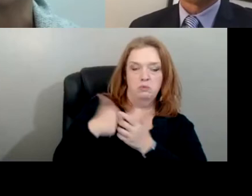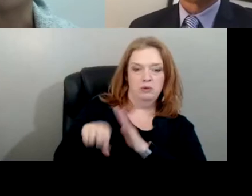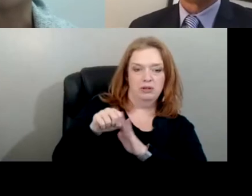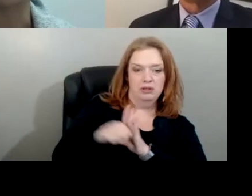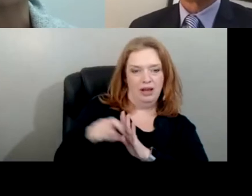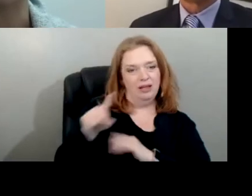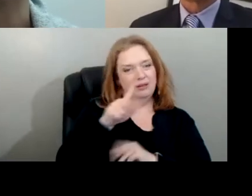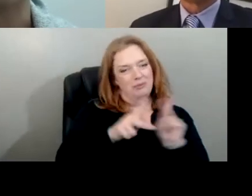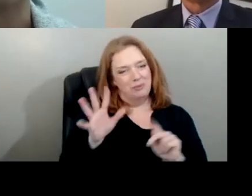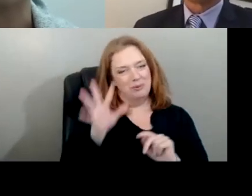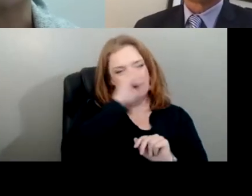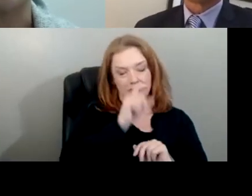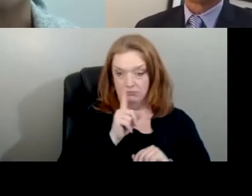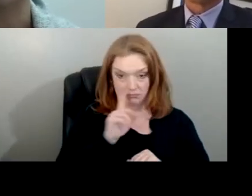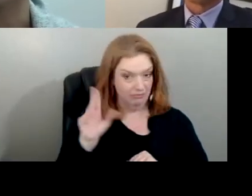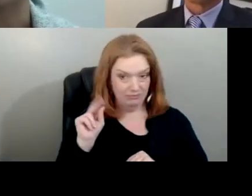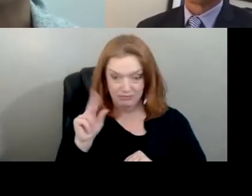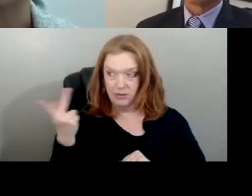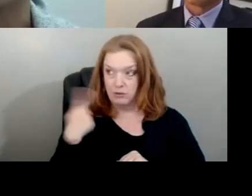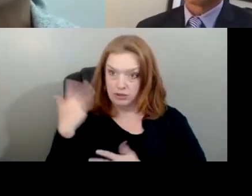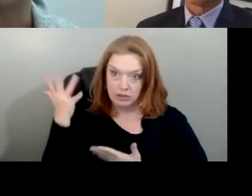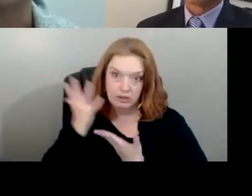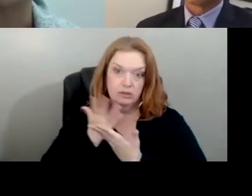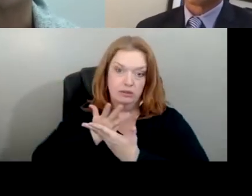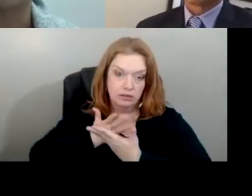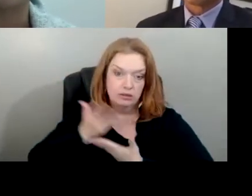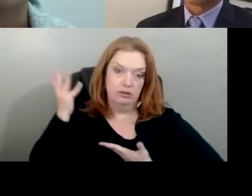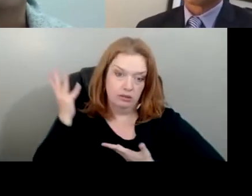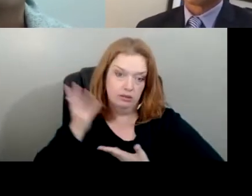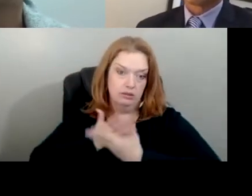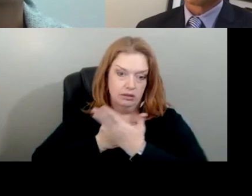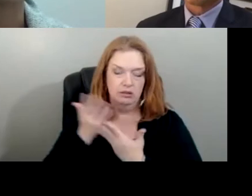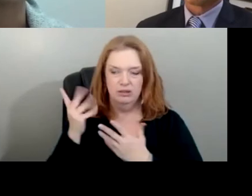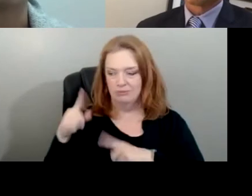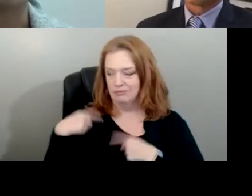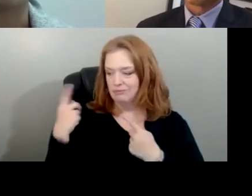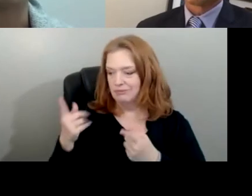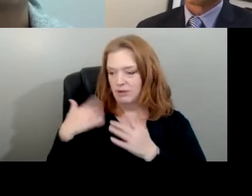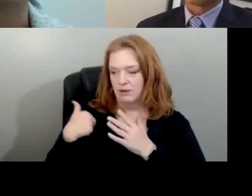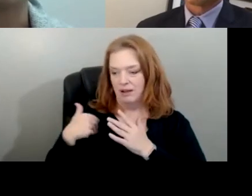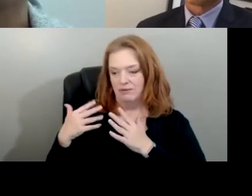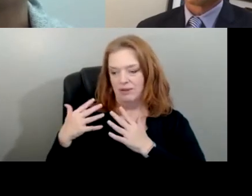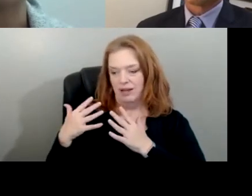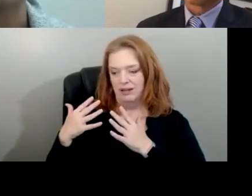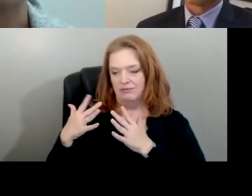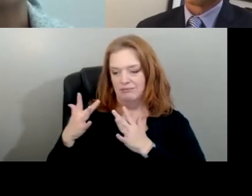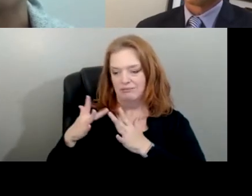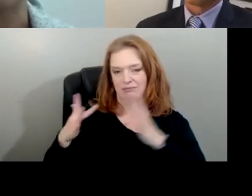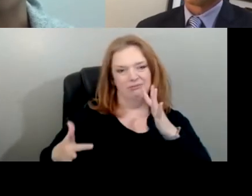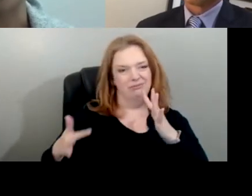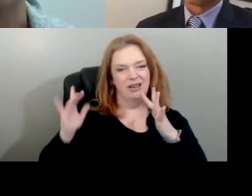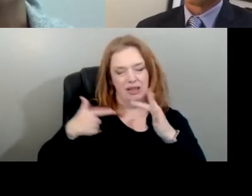So actually trying to bridge those gaps where they never did exist, So, doing everything that we can